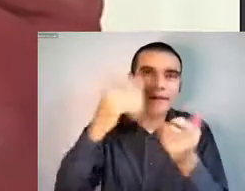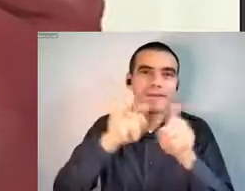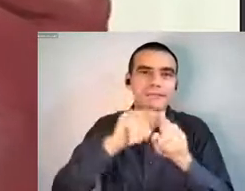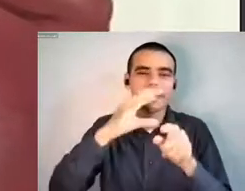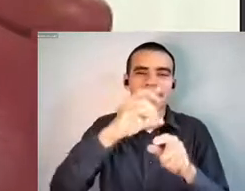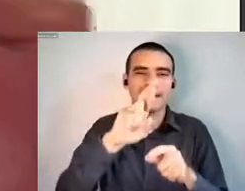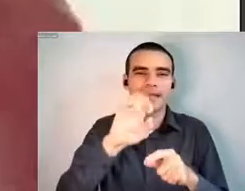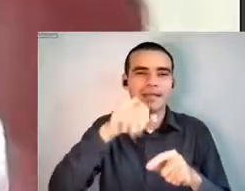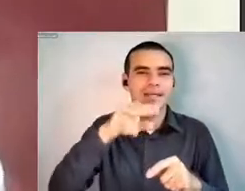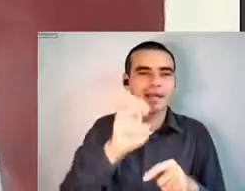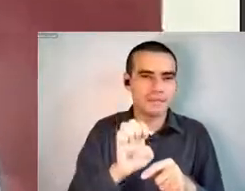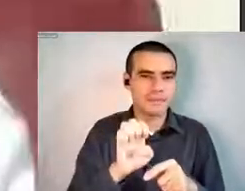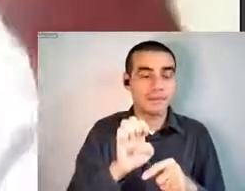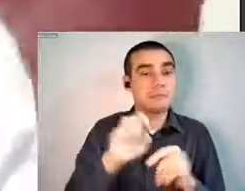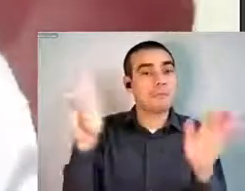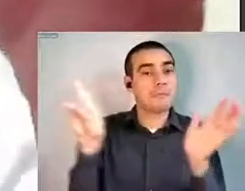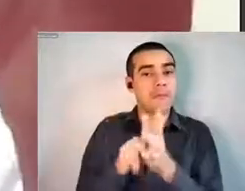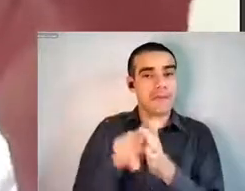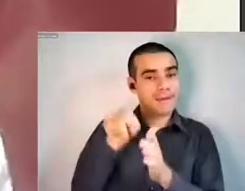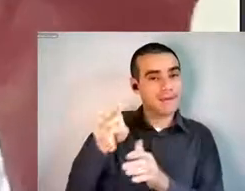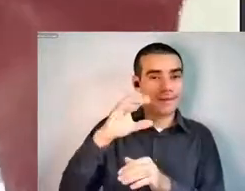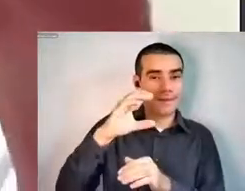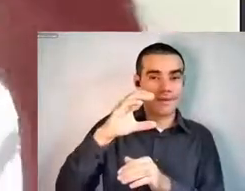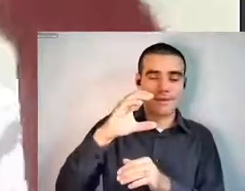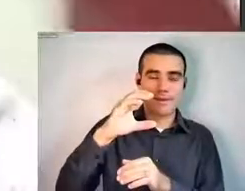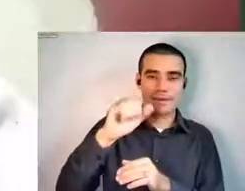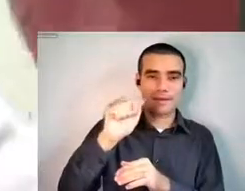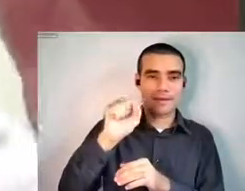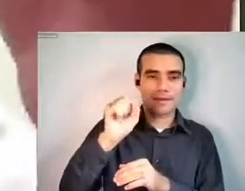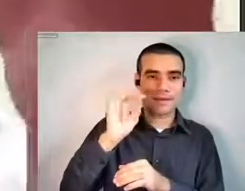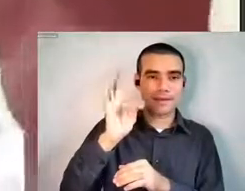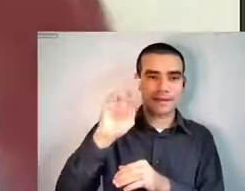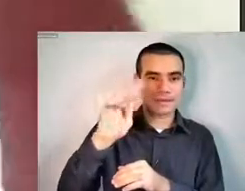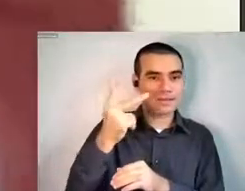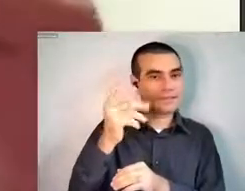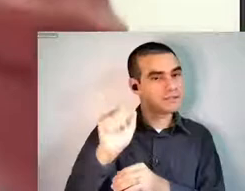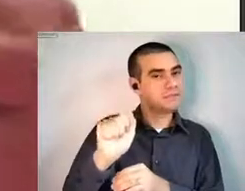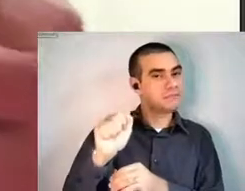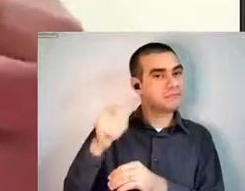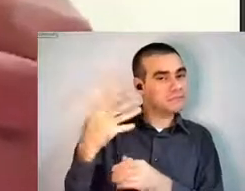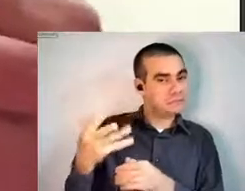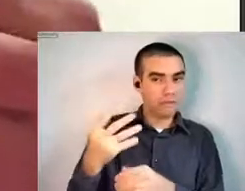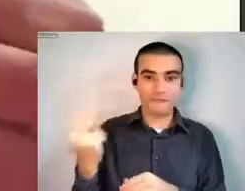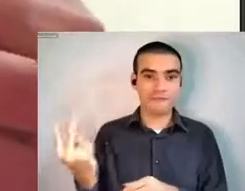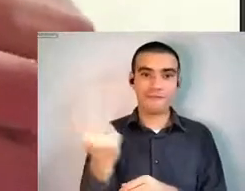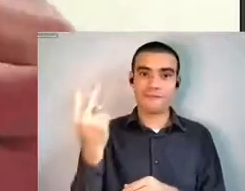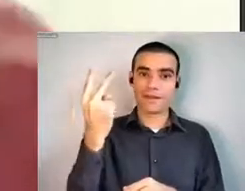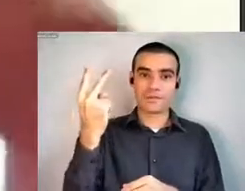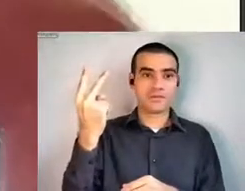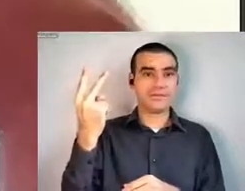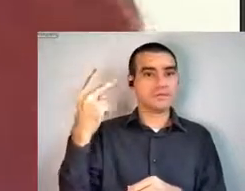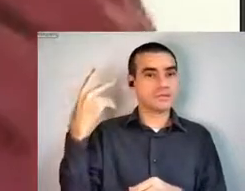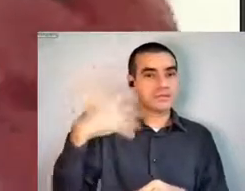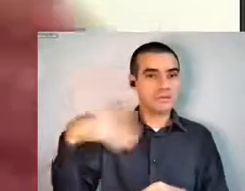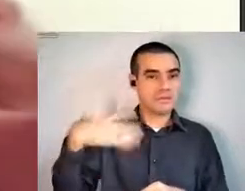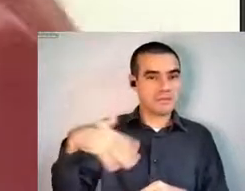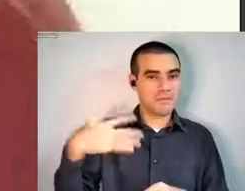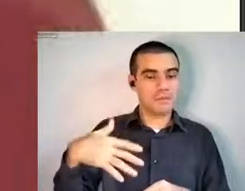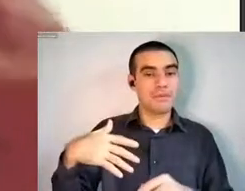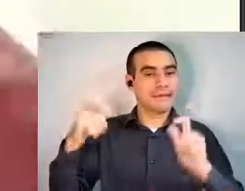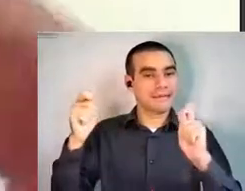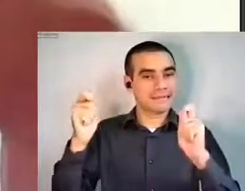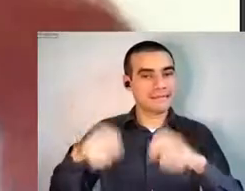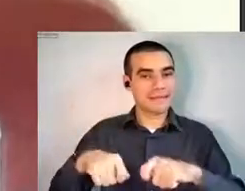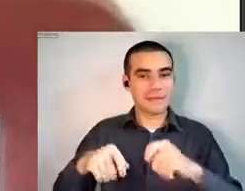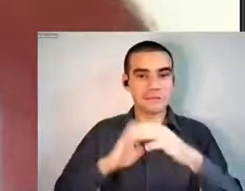flour. And with that, the aggregated value of this product was much higher, and consequently,